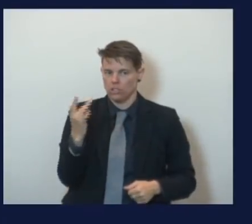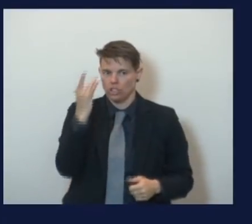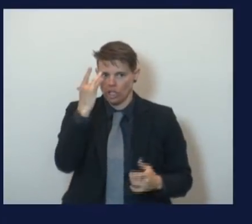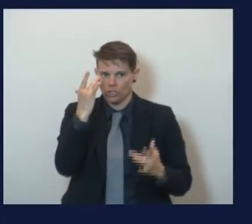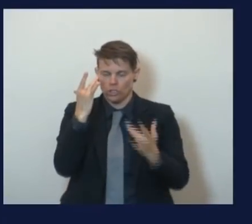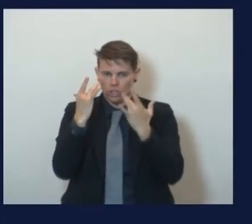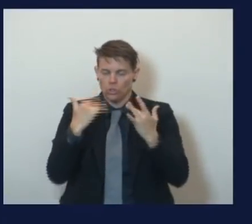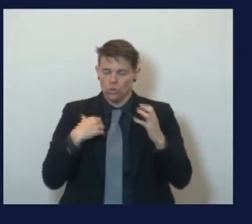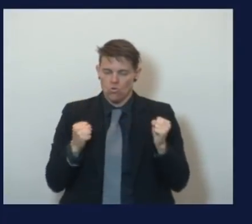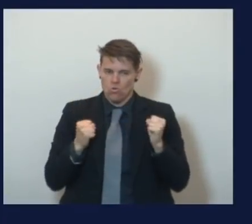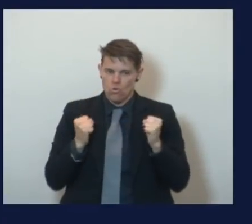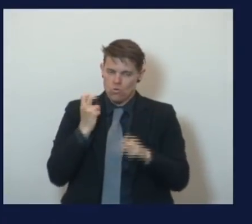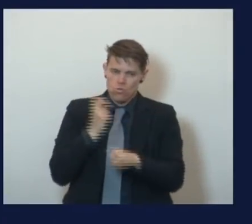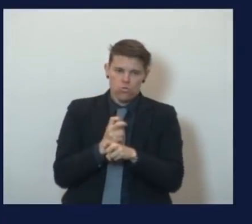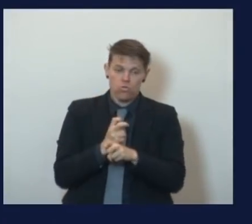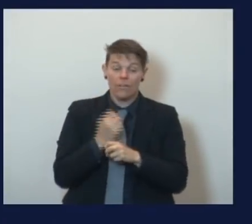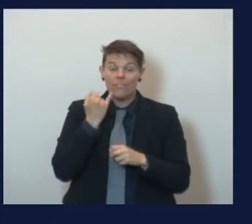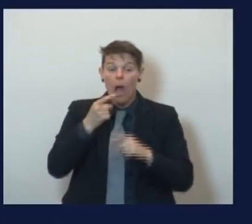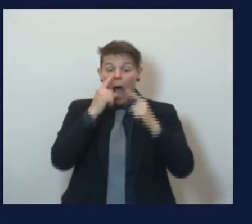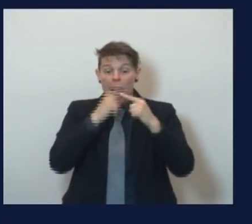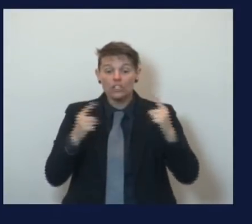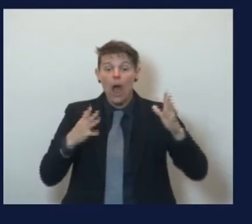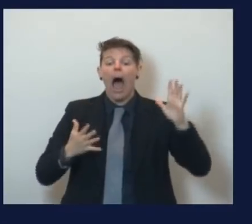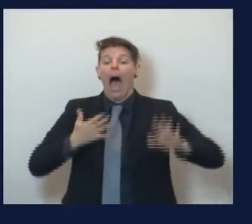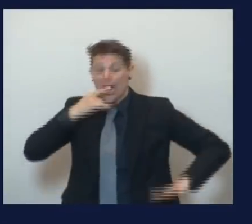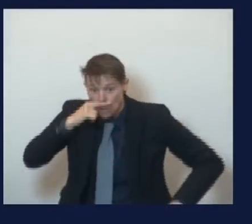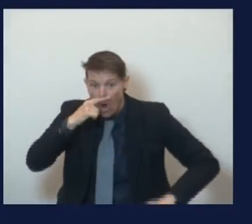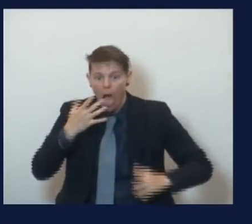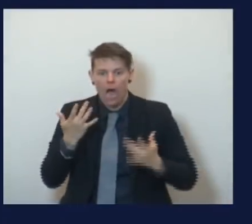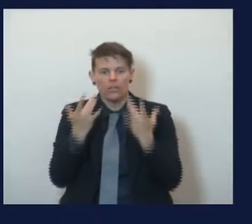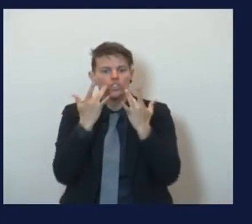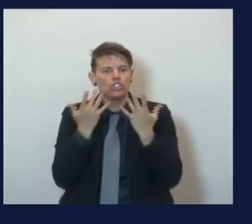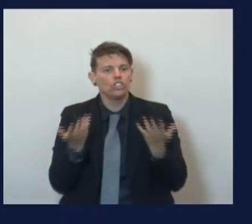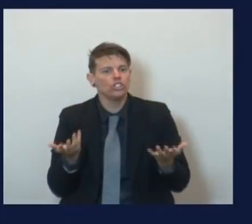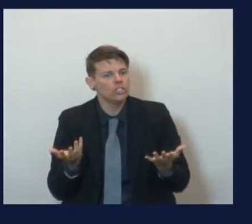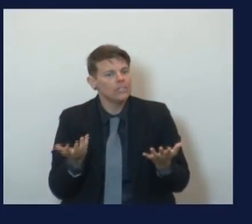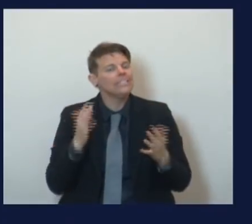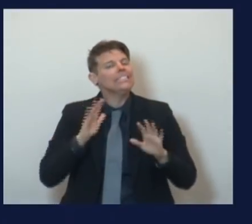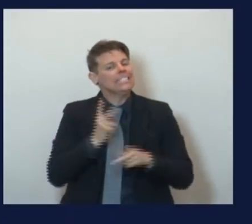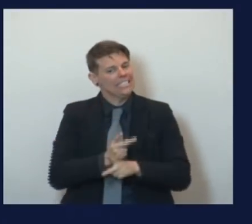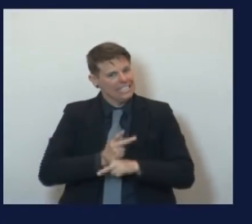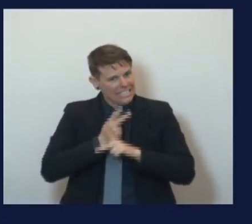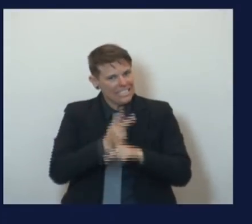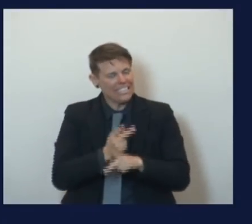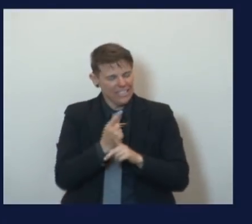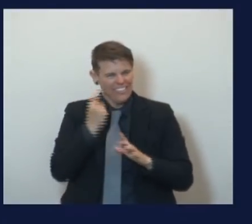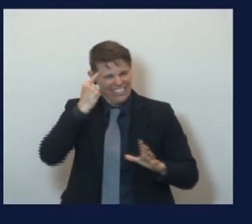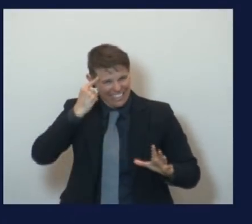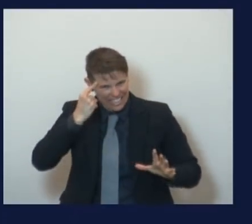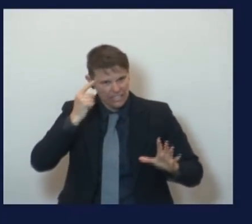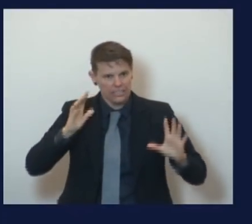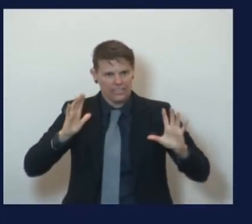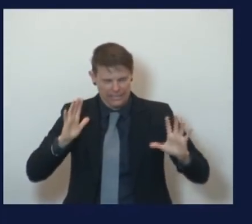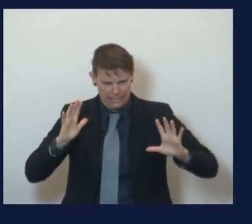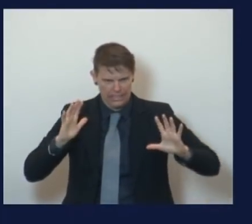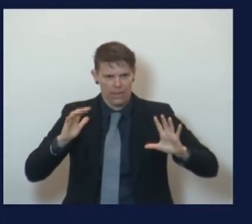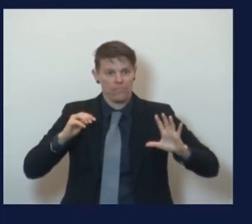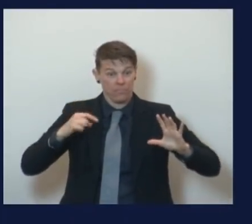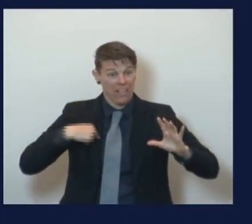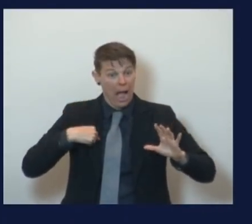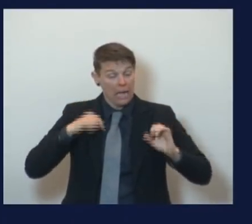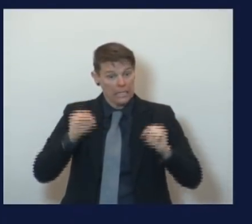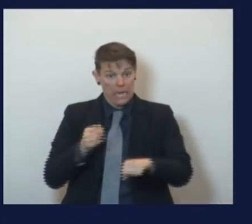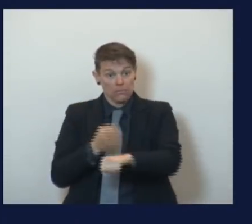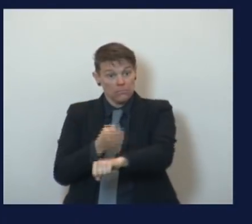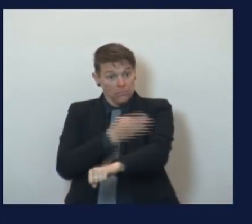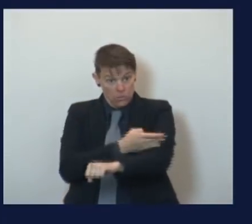allergy season. I'm compelled to do it, and I've really had to think about it. We can all do better. I can do better. All right,